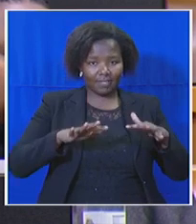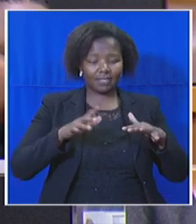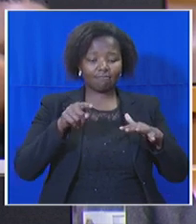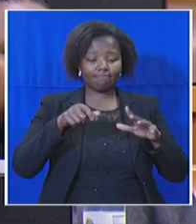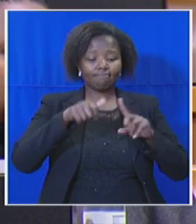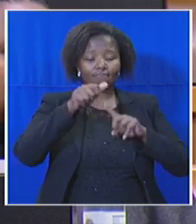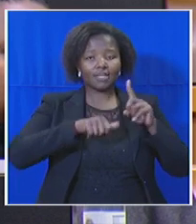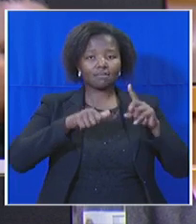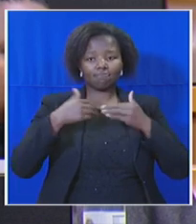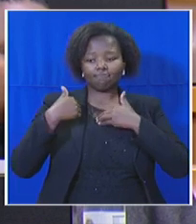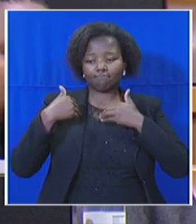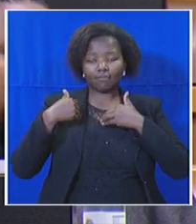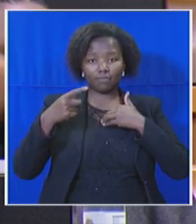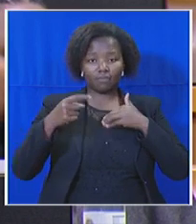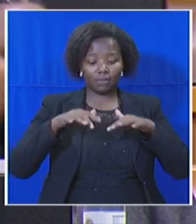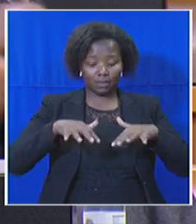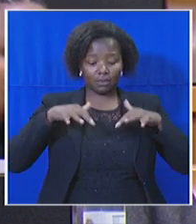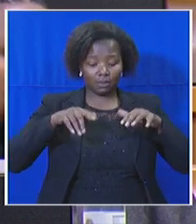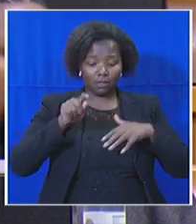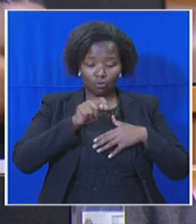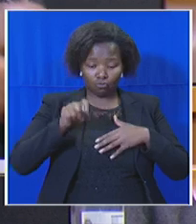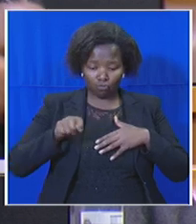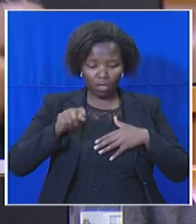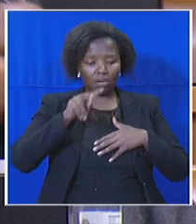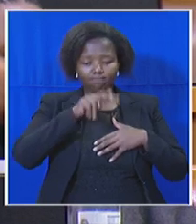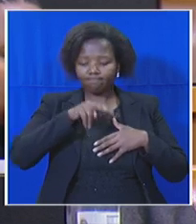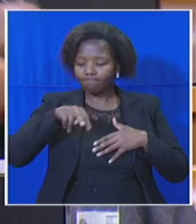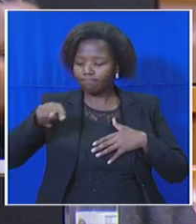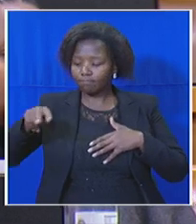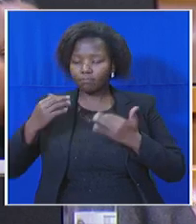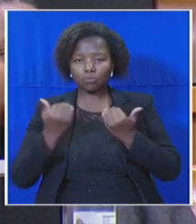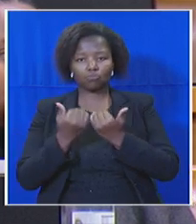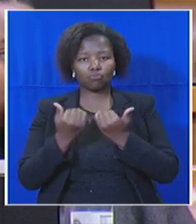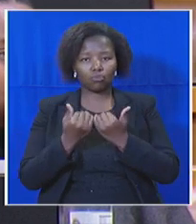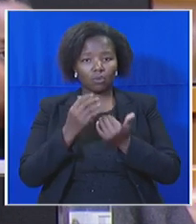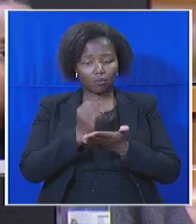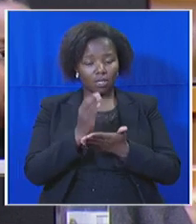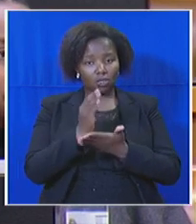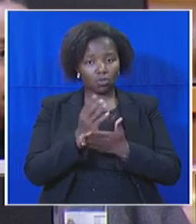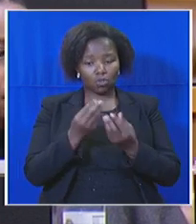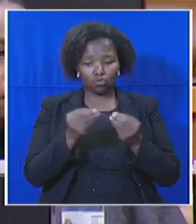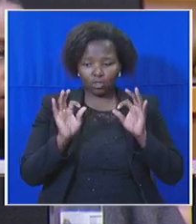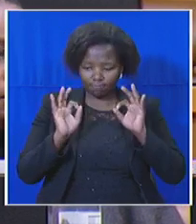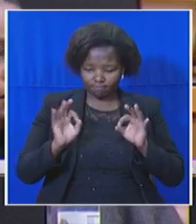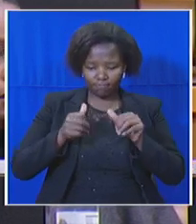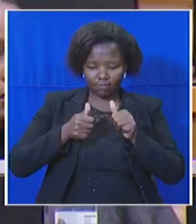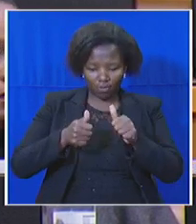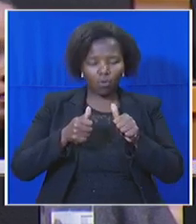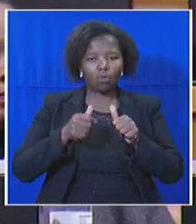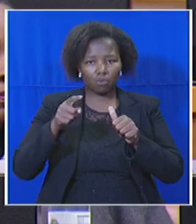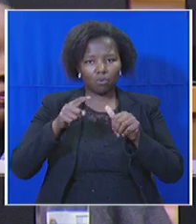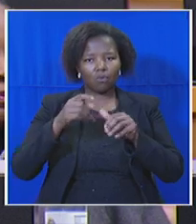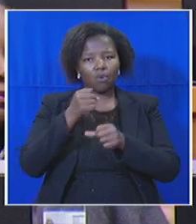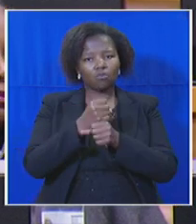will supervise the writing of these examinations to ensure the good quality of our National Senior Certificate